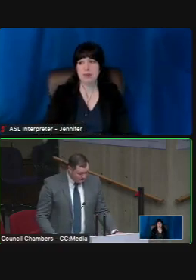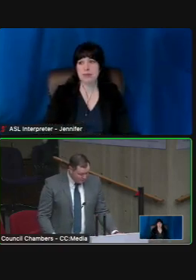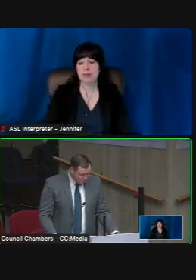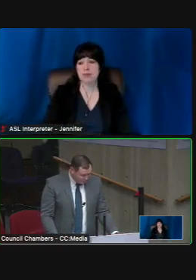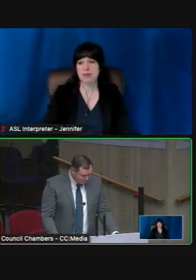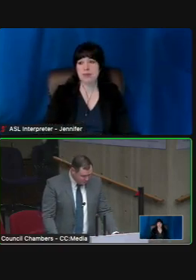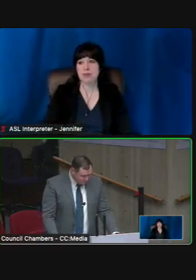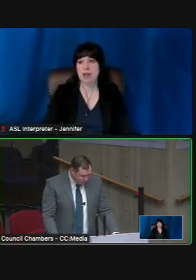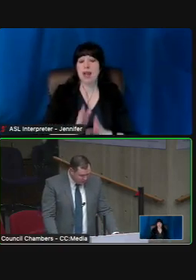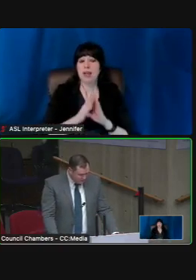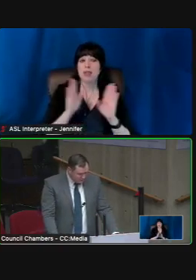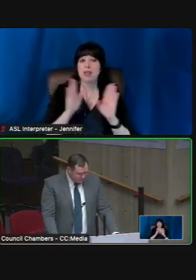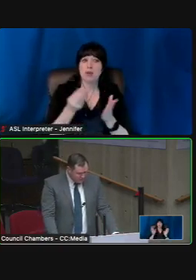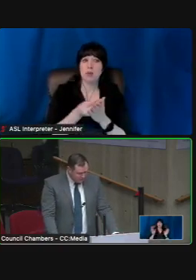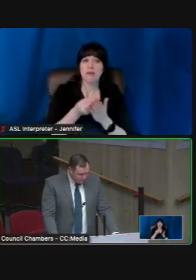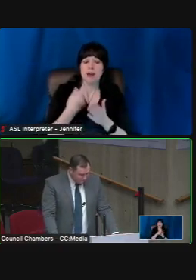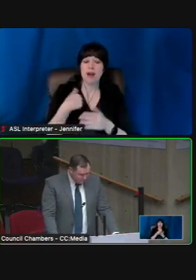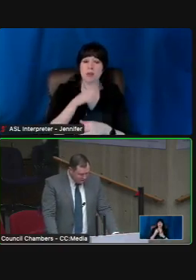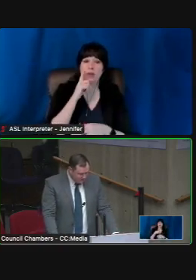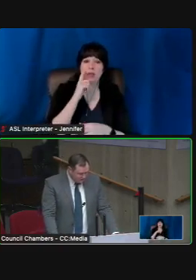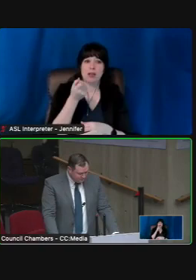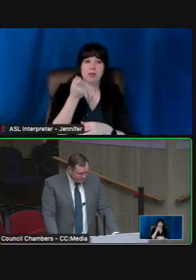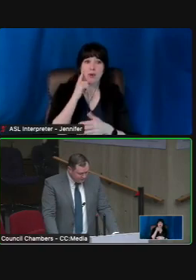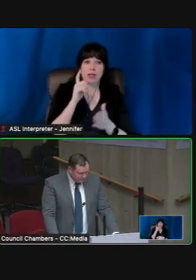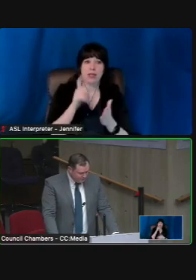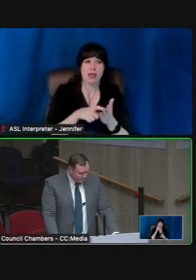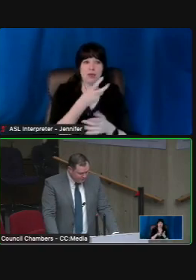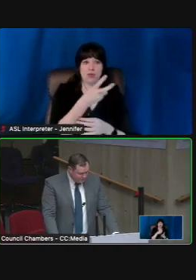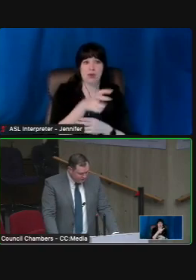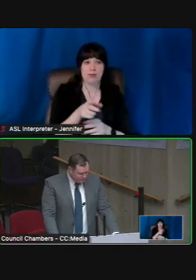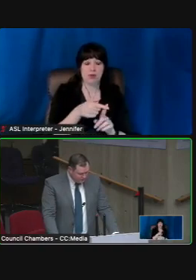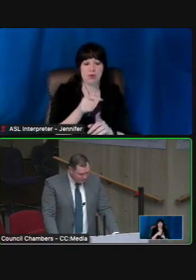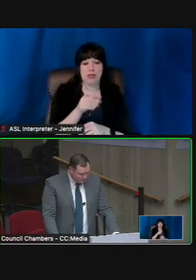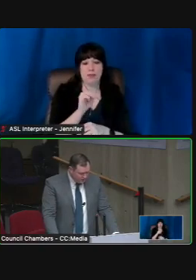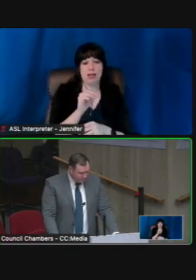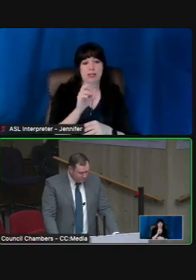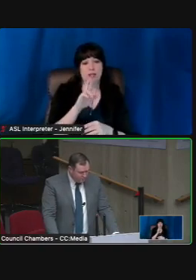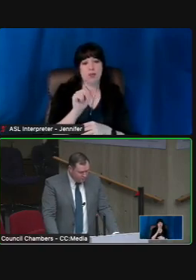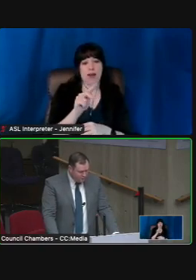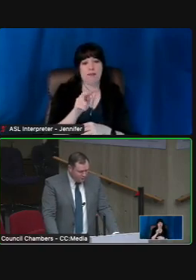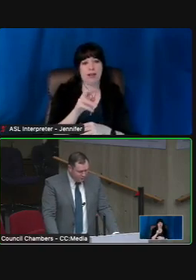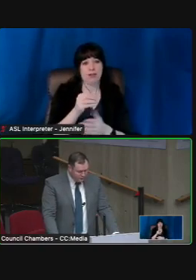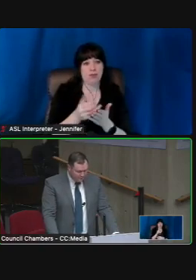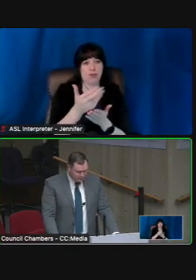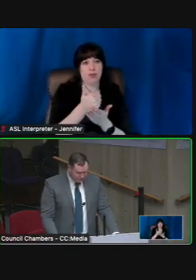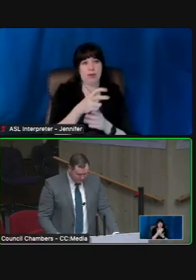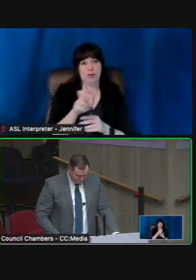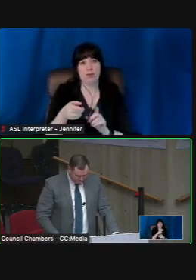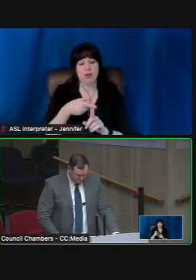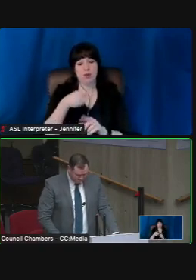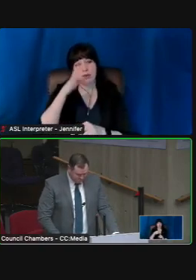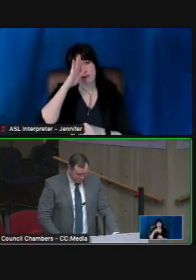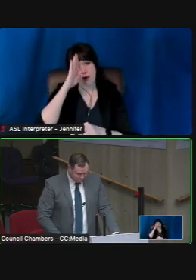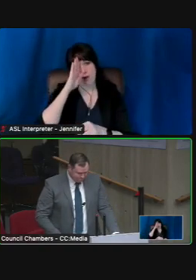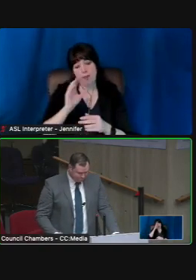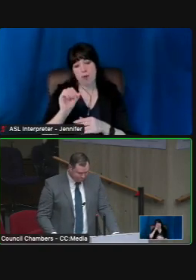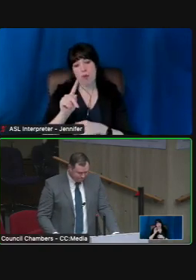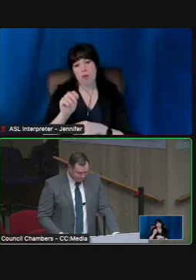In the general fund, we recognize the transfer from the EMS fund as revenue and appropriate the funds to the fire department overtime budget.